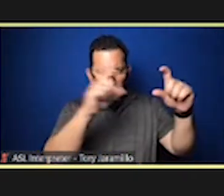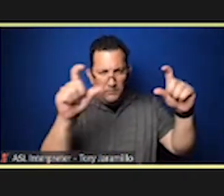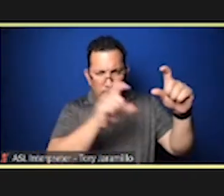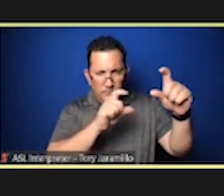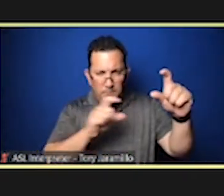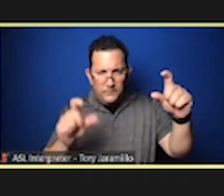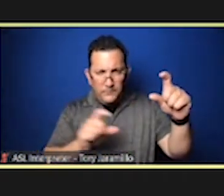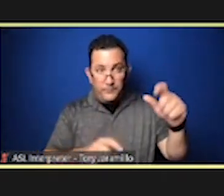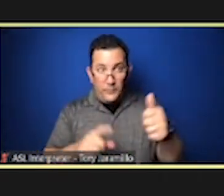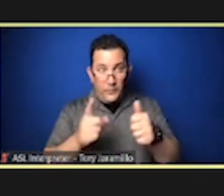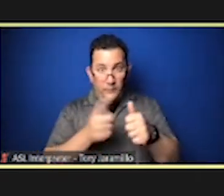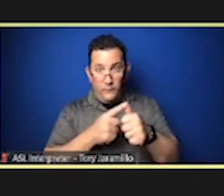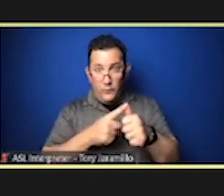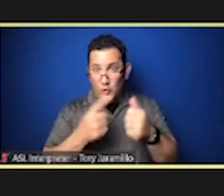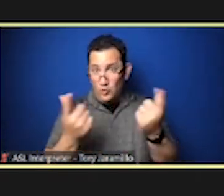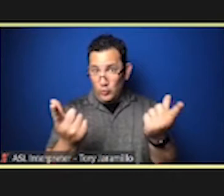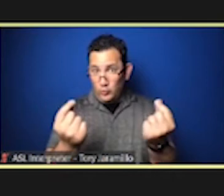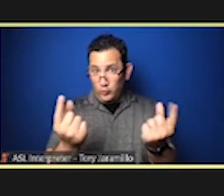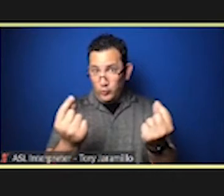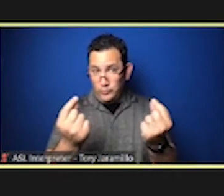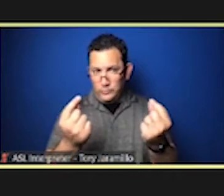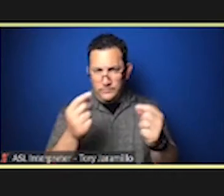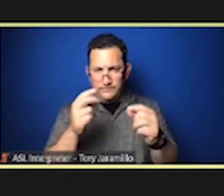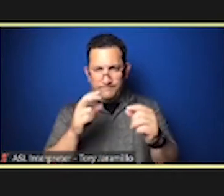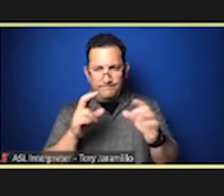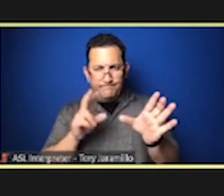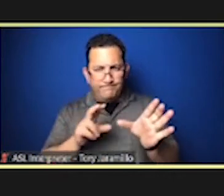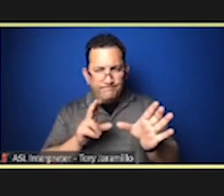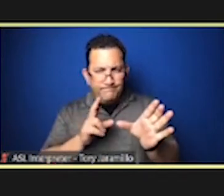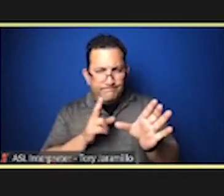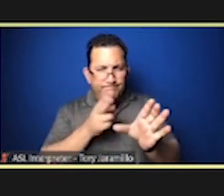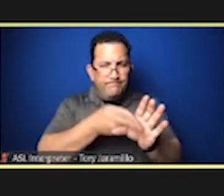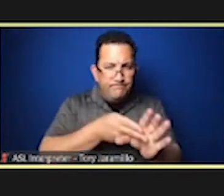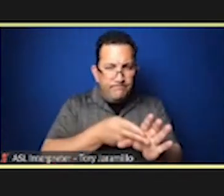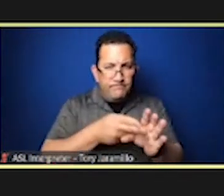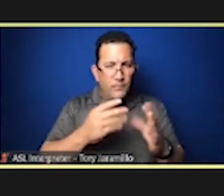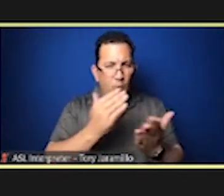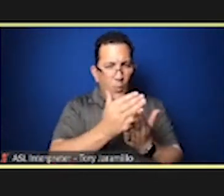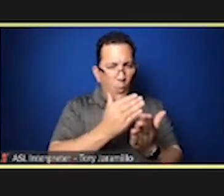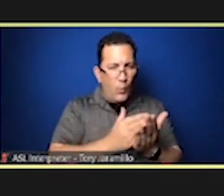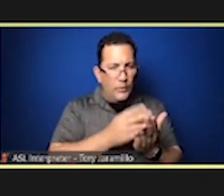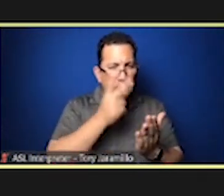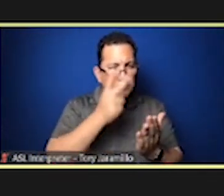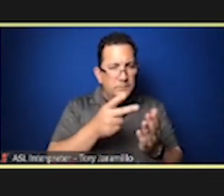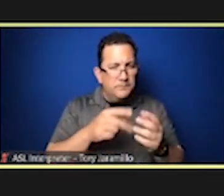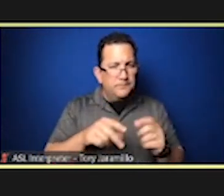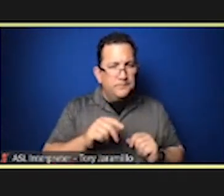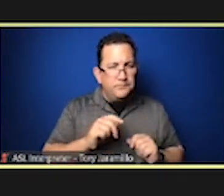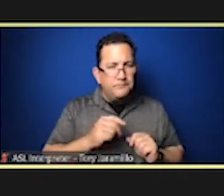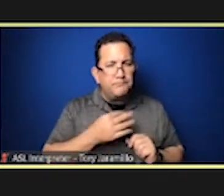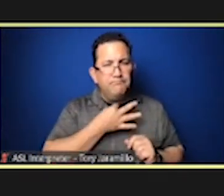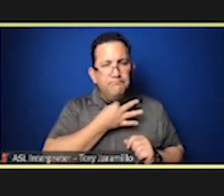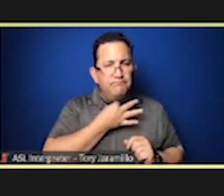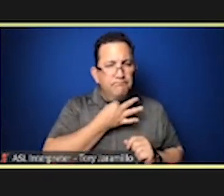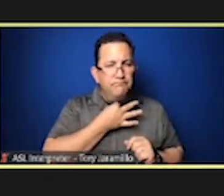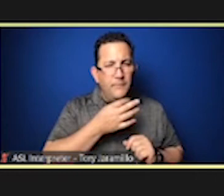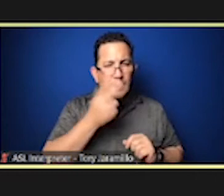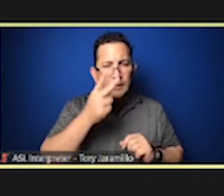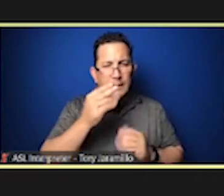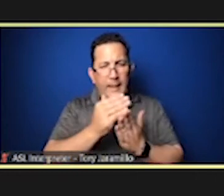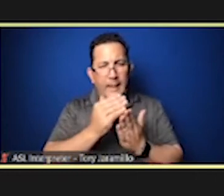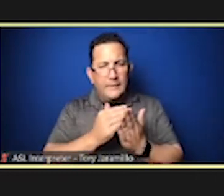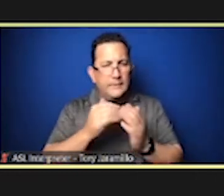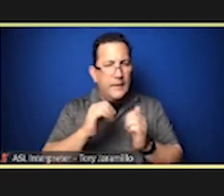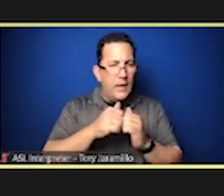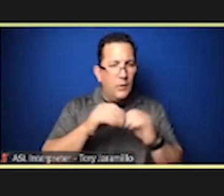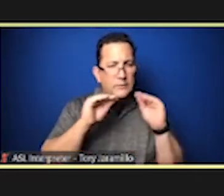The first thing I'd like to do is jump right into an actual course to show you the structure of a lesson. So let's